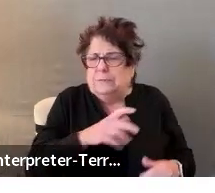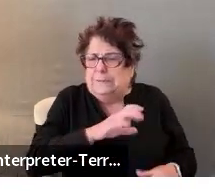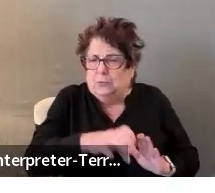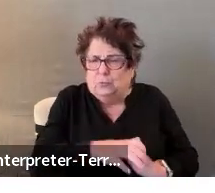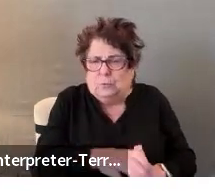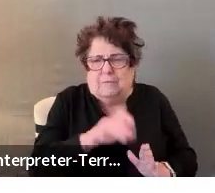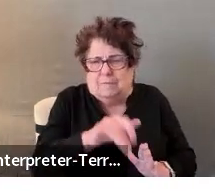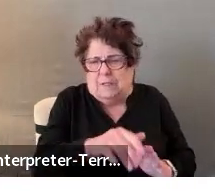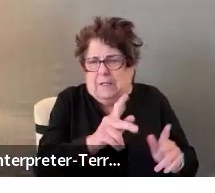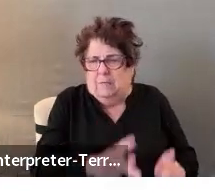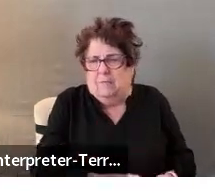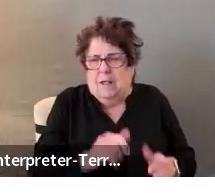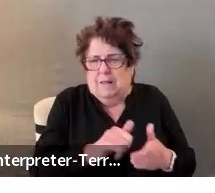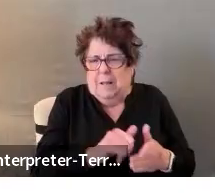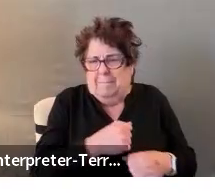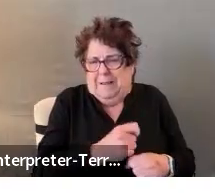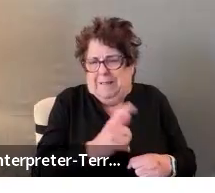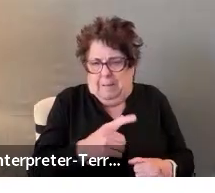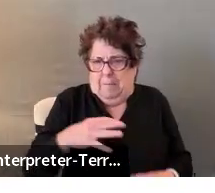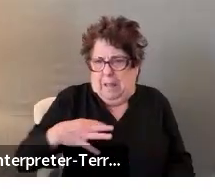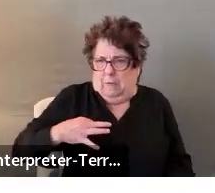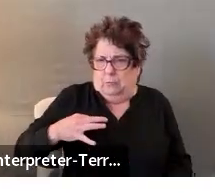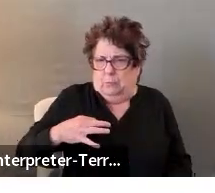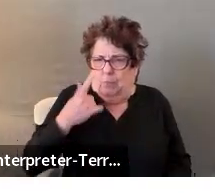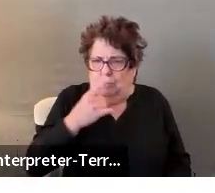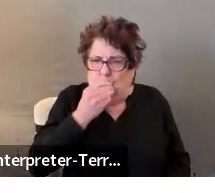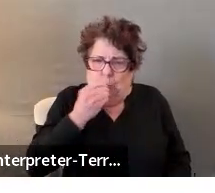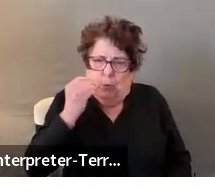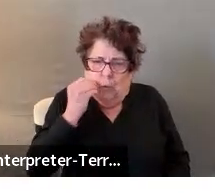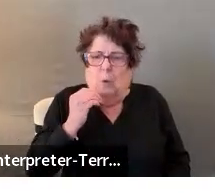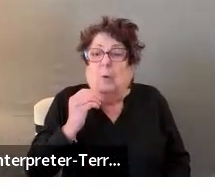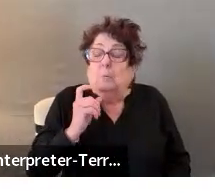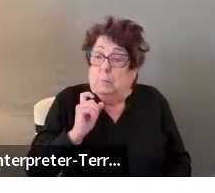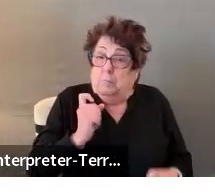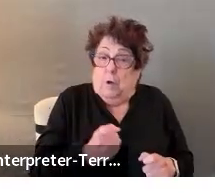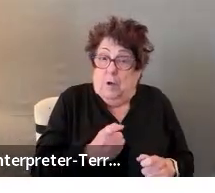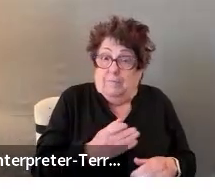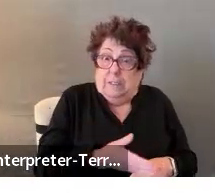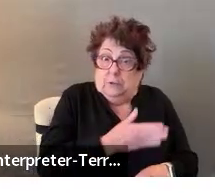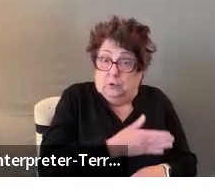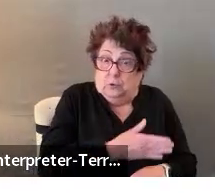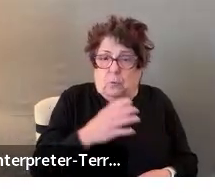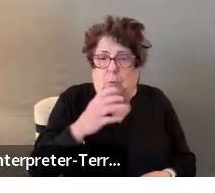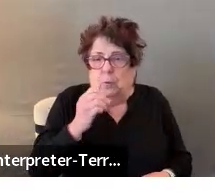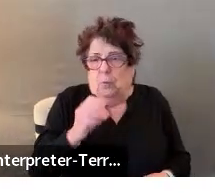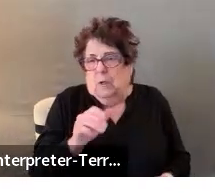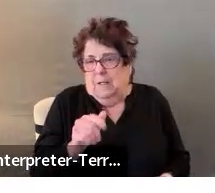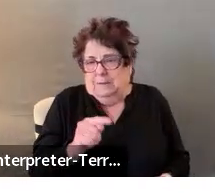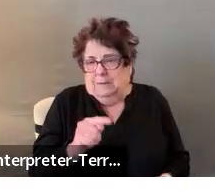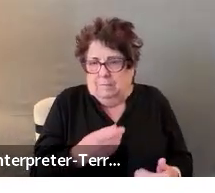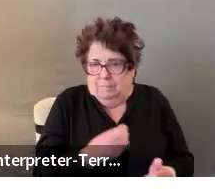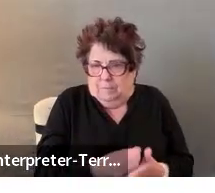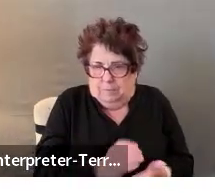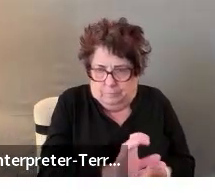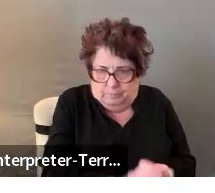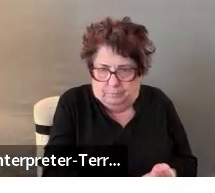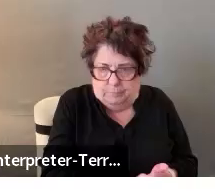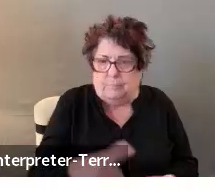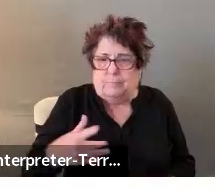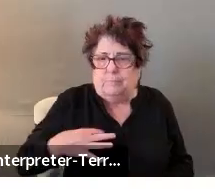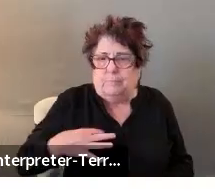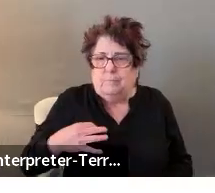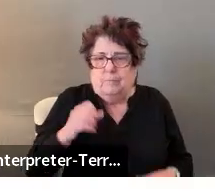funding? Eligibility can be impacted by whether someone is a homeowner, renter, or landlord,